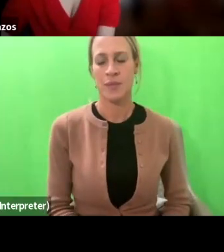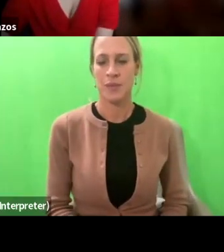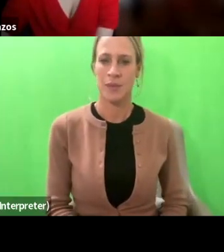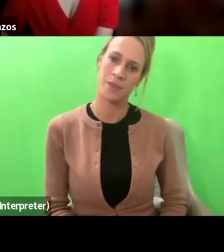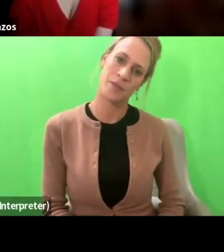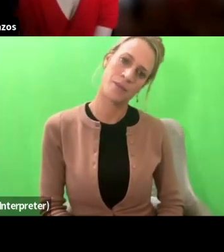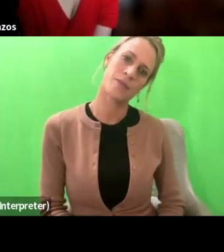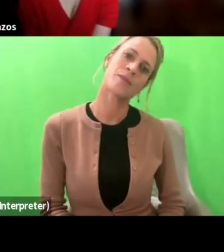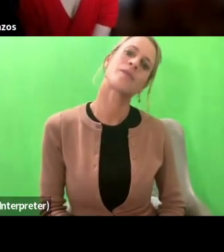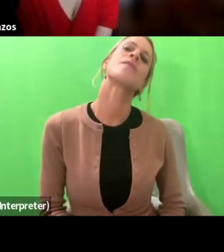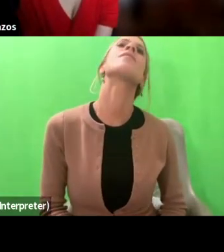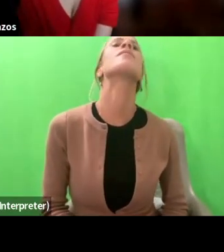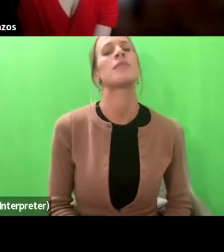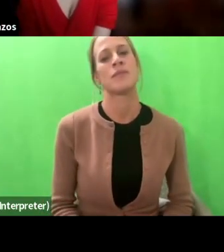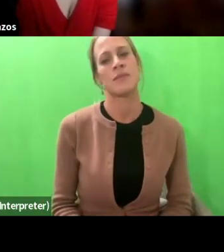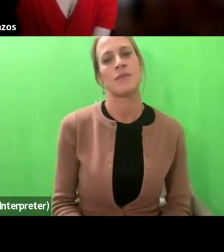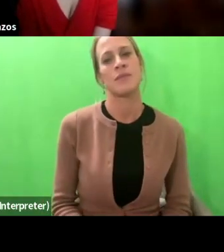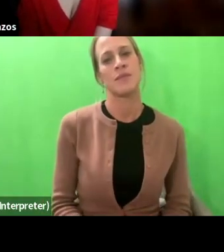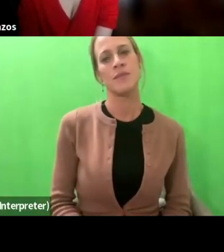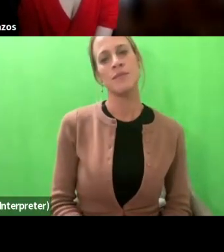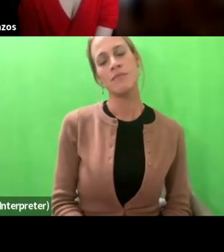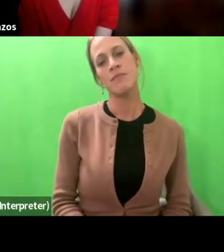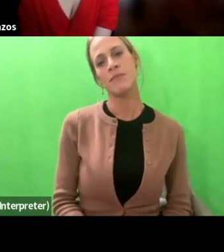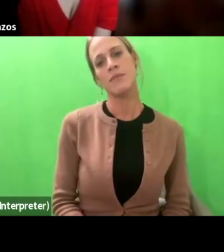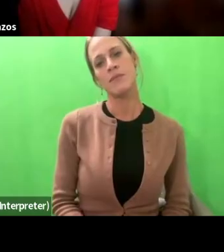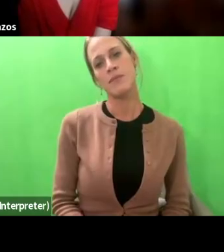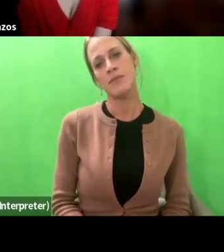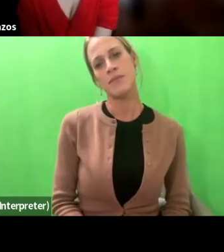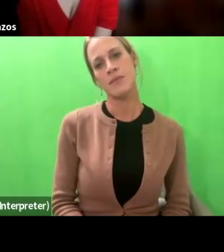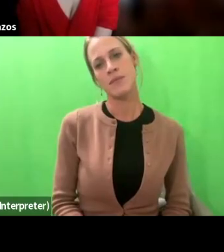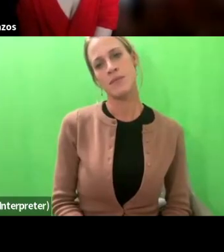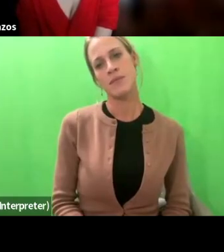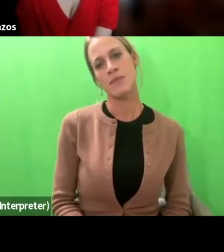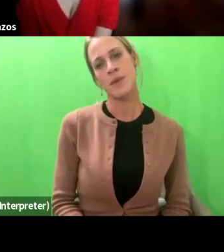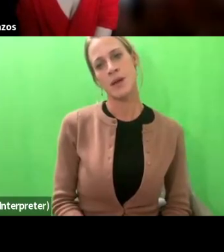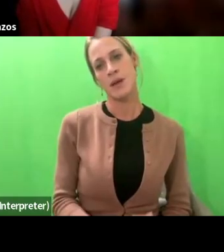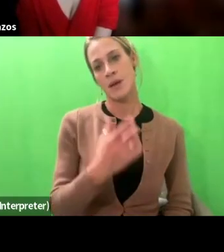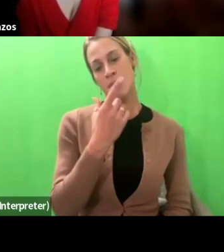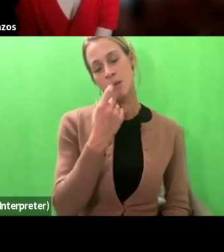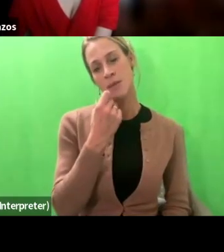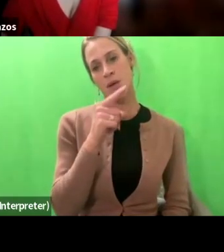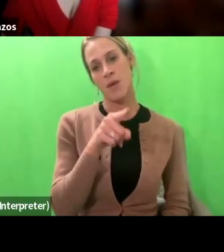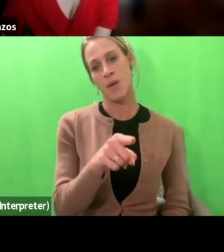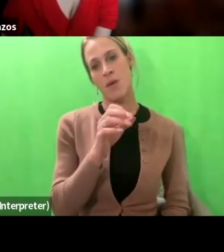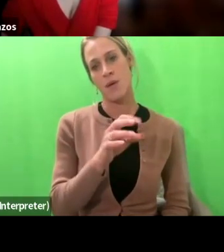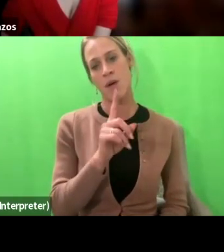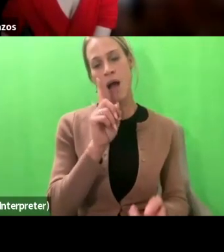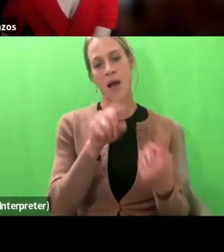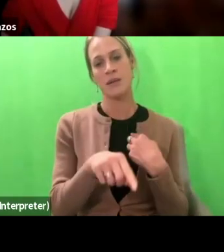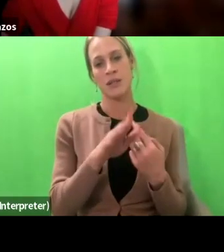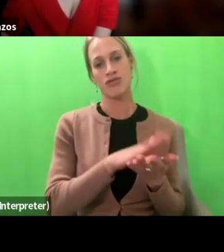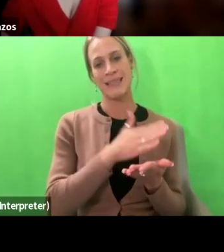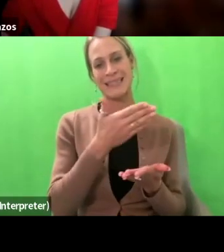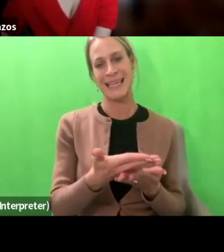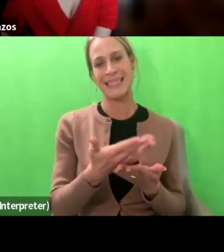Maybe Dimitra first. I mean, yeah, maybe also our translators should answer to this